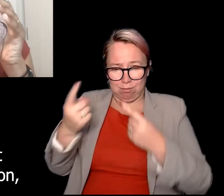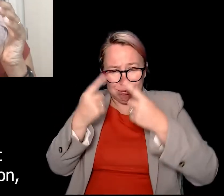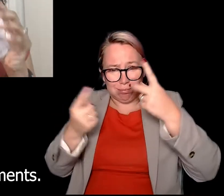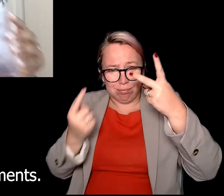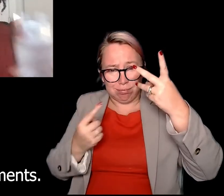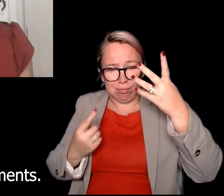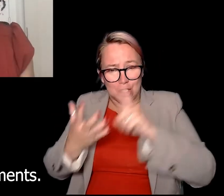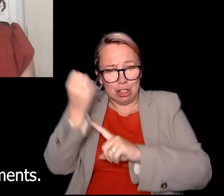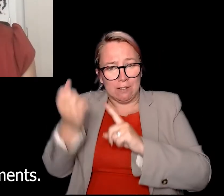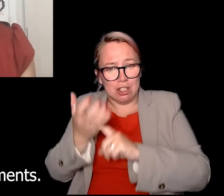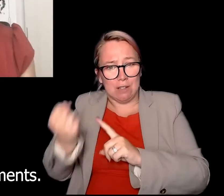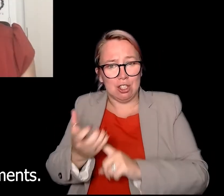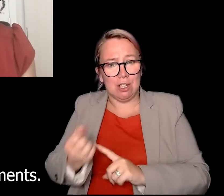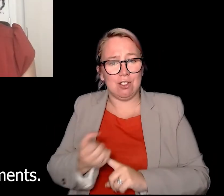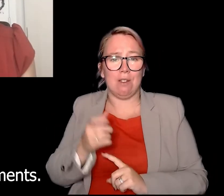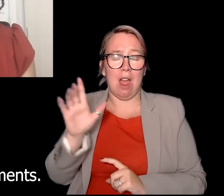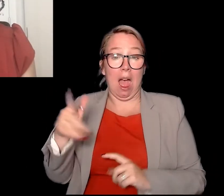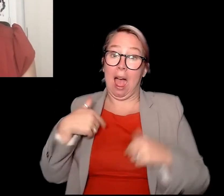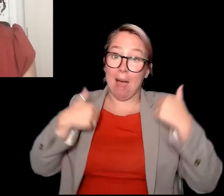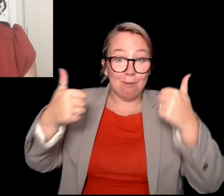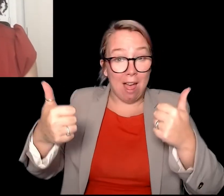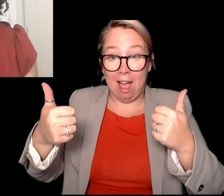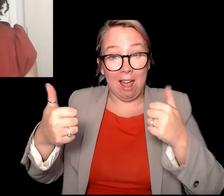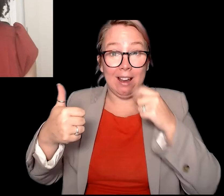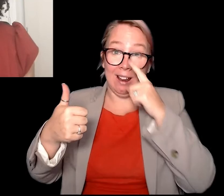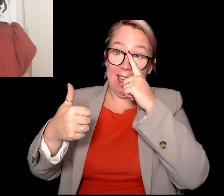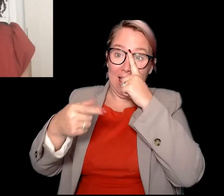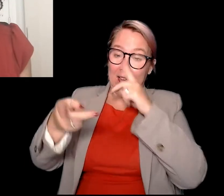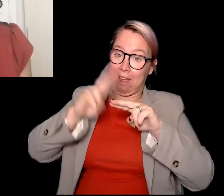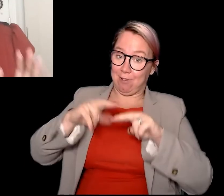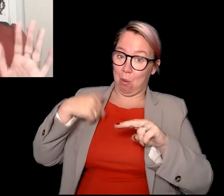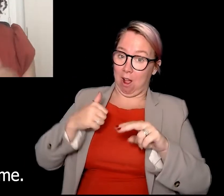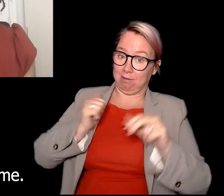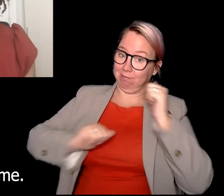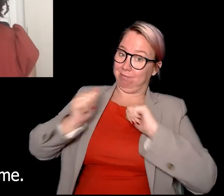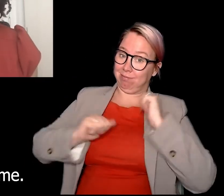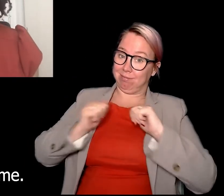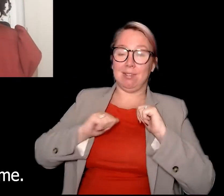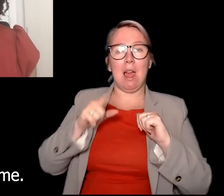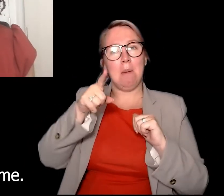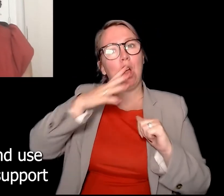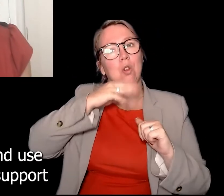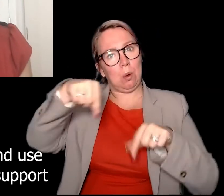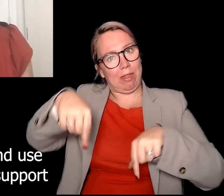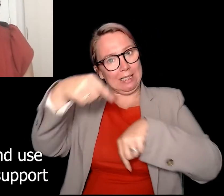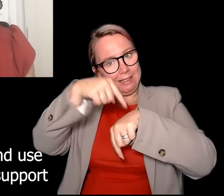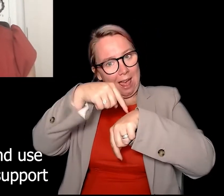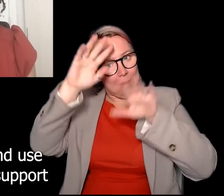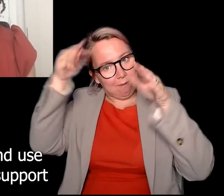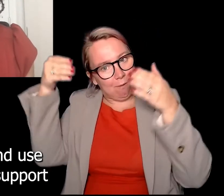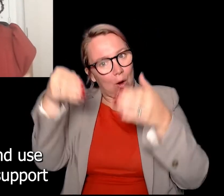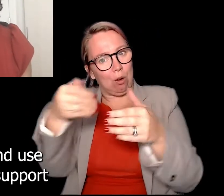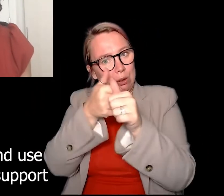this conversation, we'll just do a roll call of your list of achievements. You know, I'm fine with it. I'm fine if you want to brag on me. What I want to do